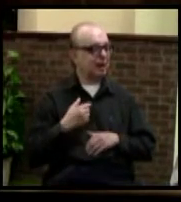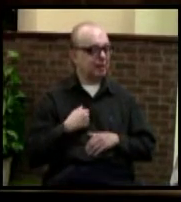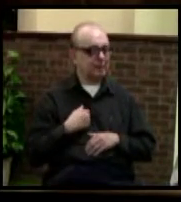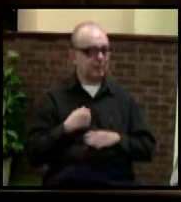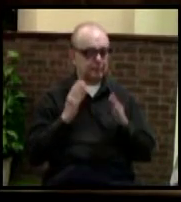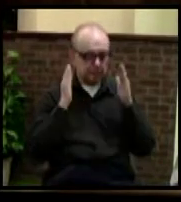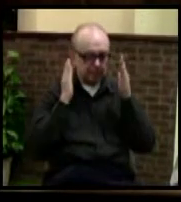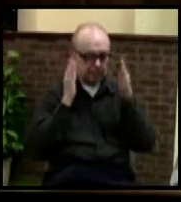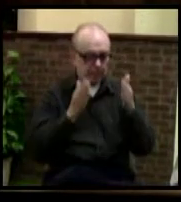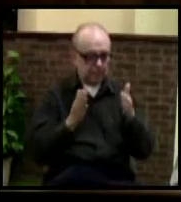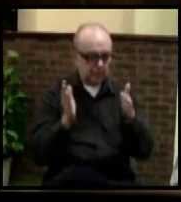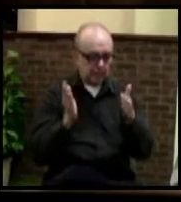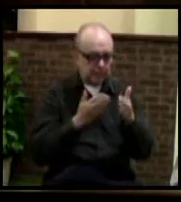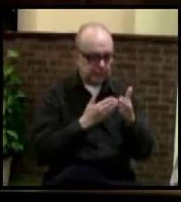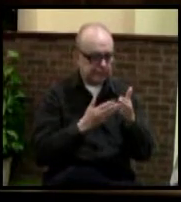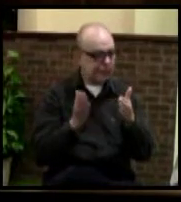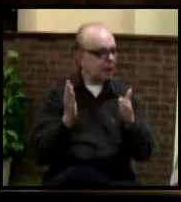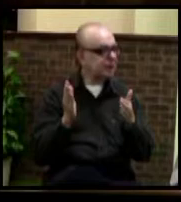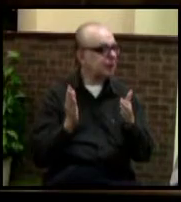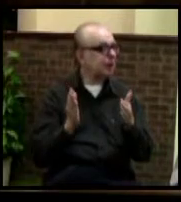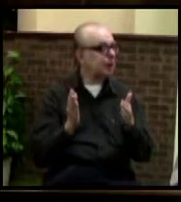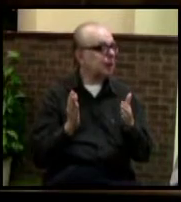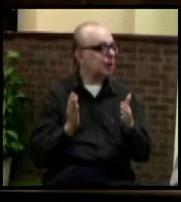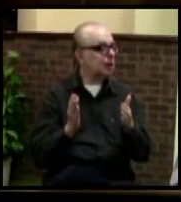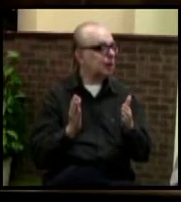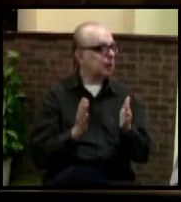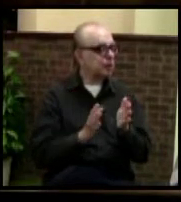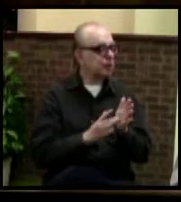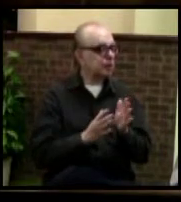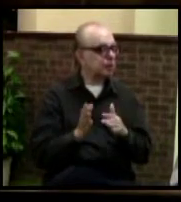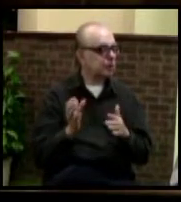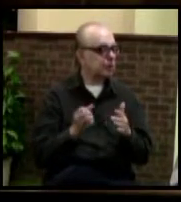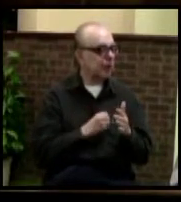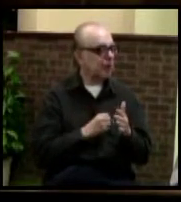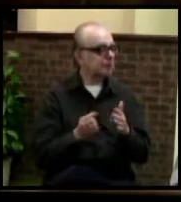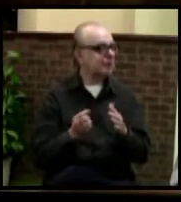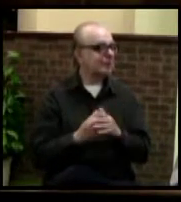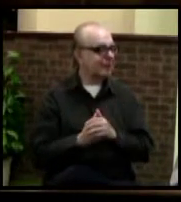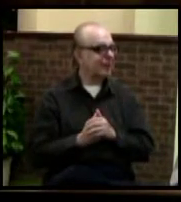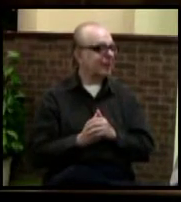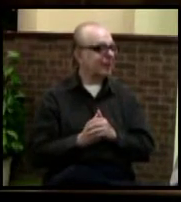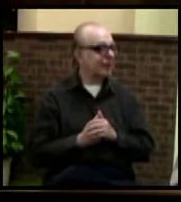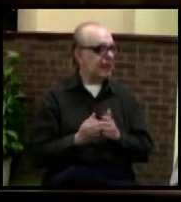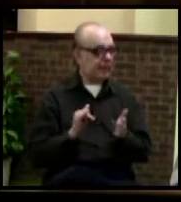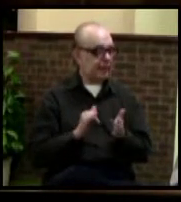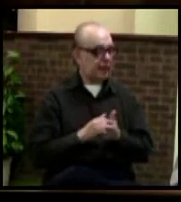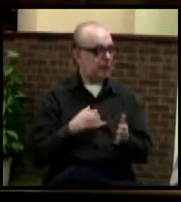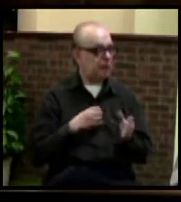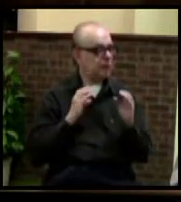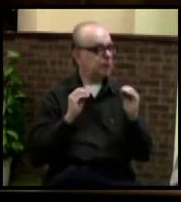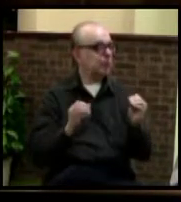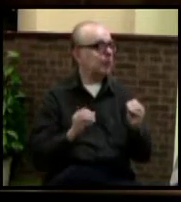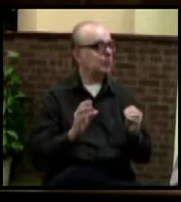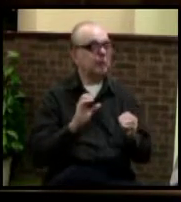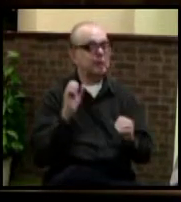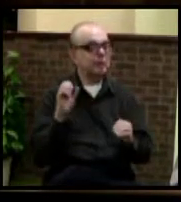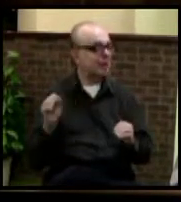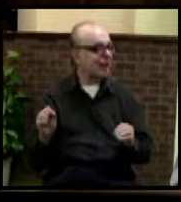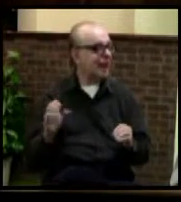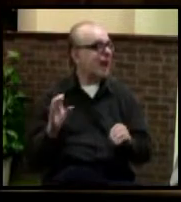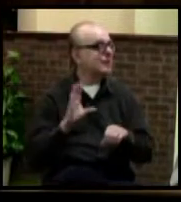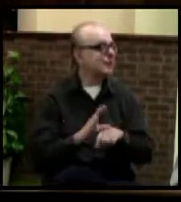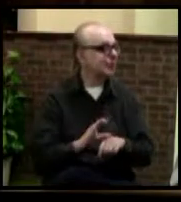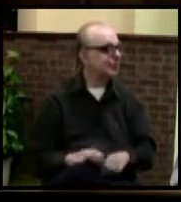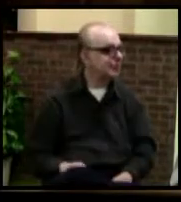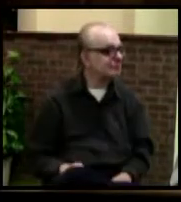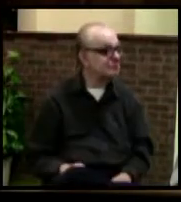I am concentrating on singing hymns and choruses that I was taught in Sunday school and